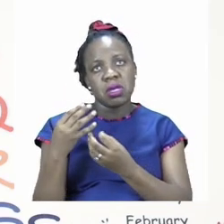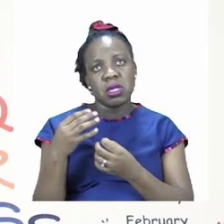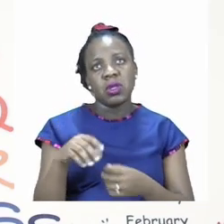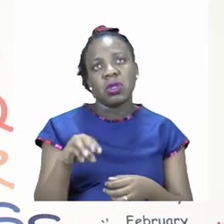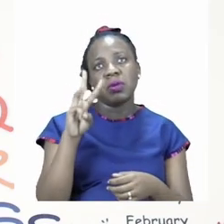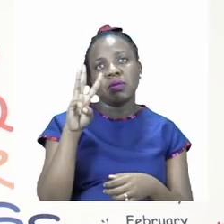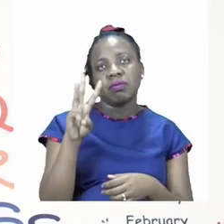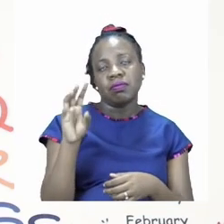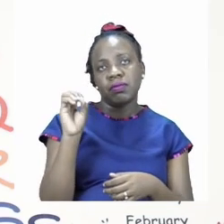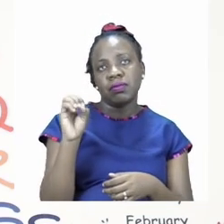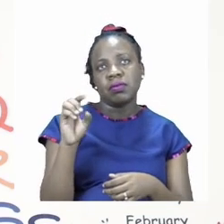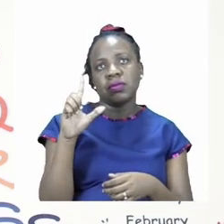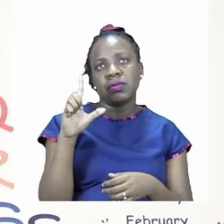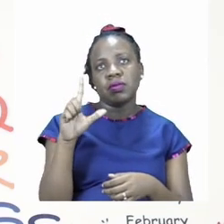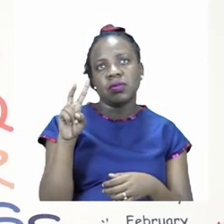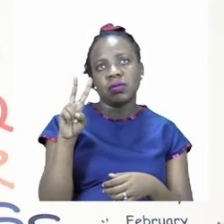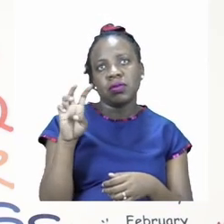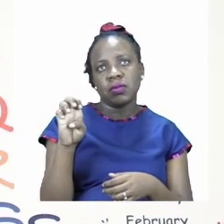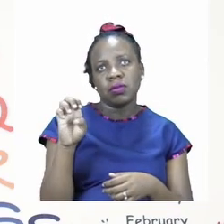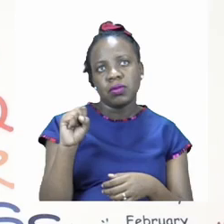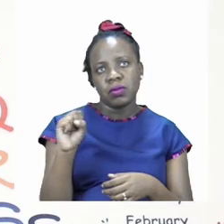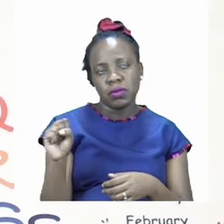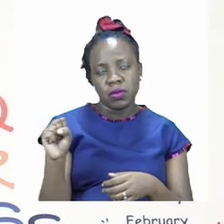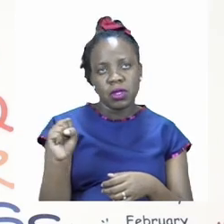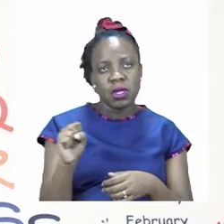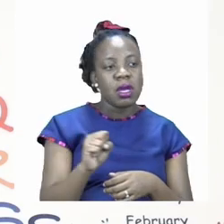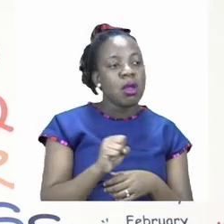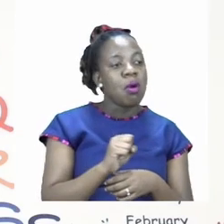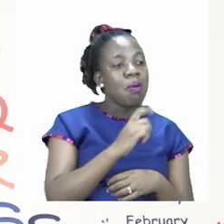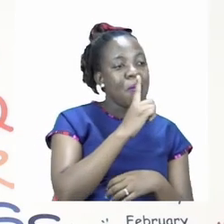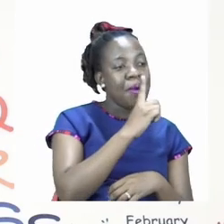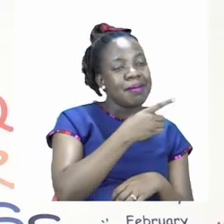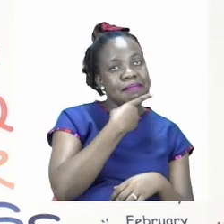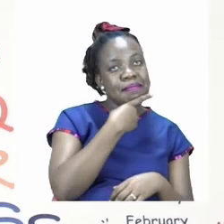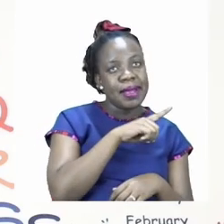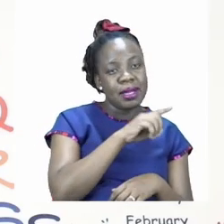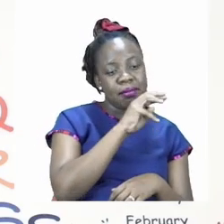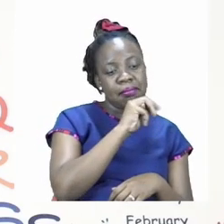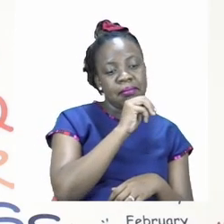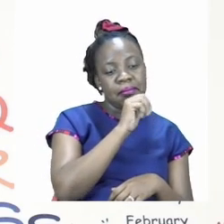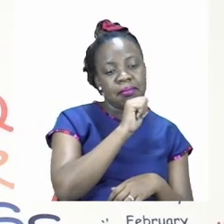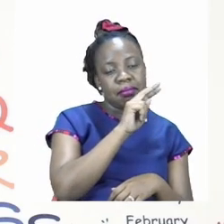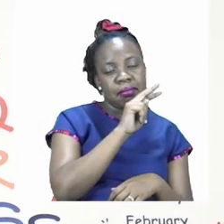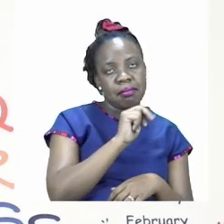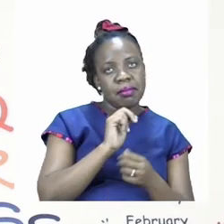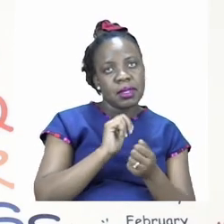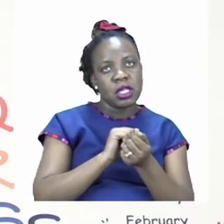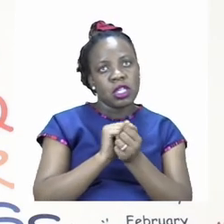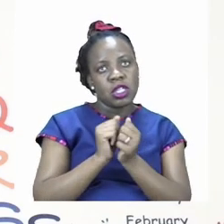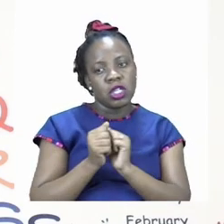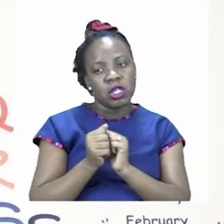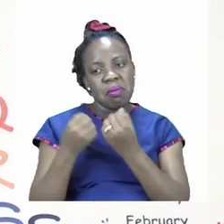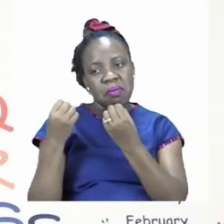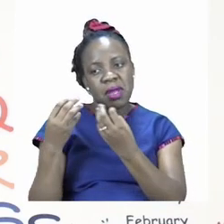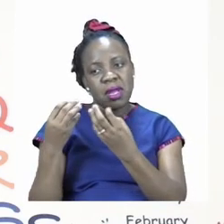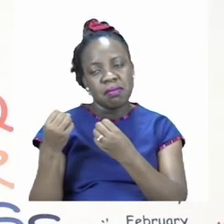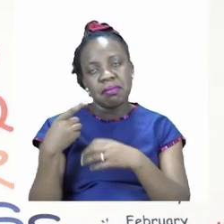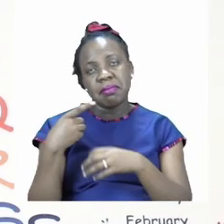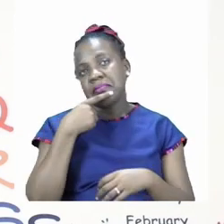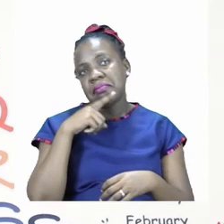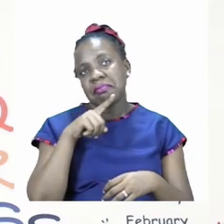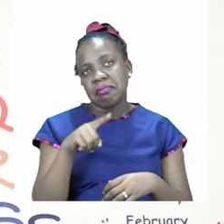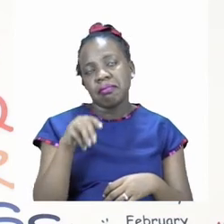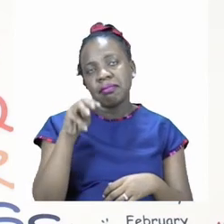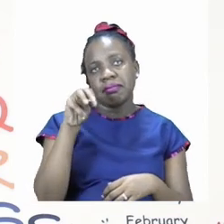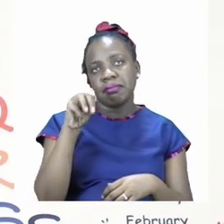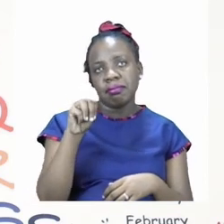man changes to men, one man, many men.